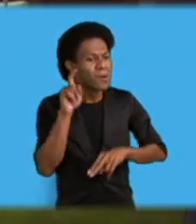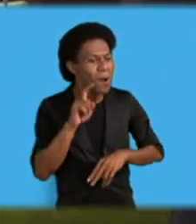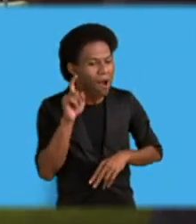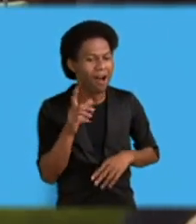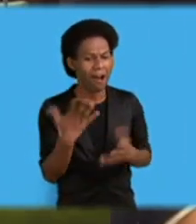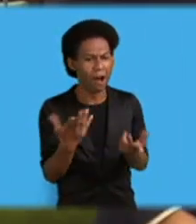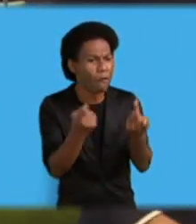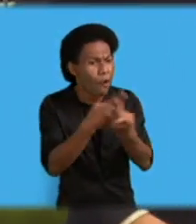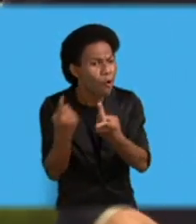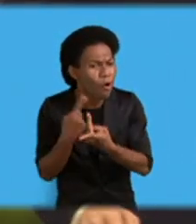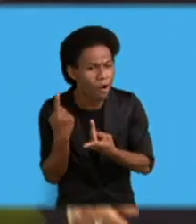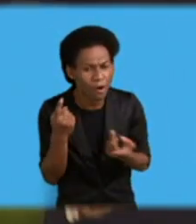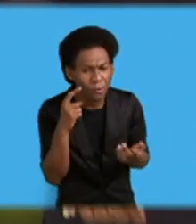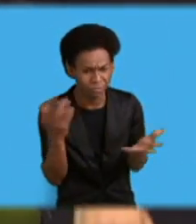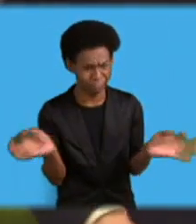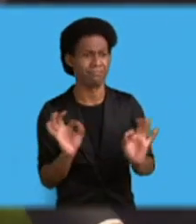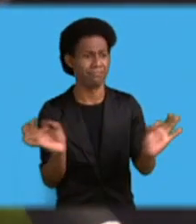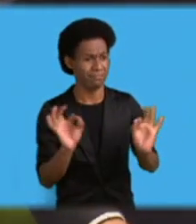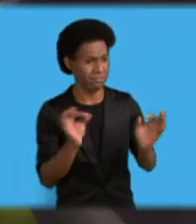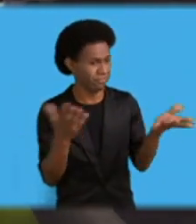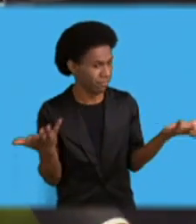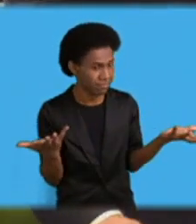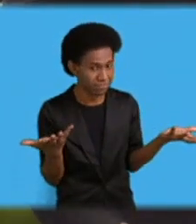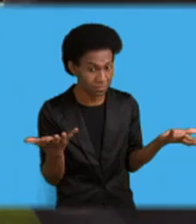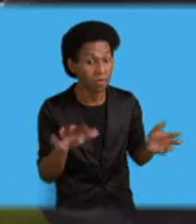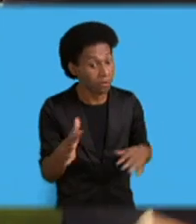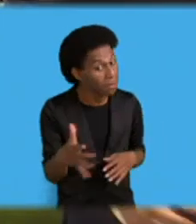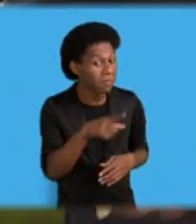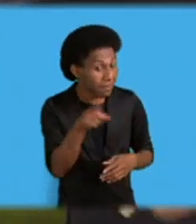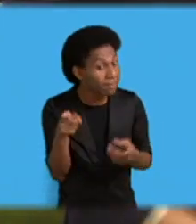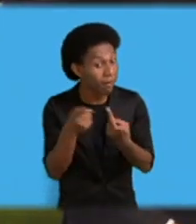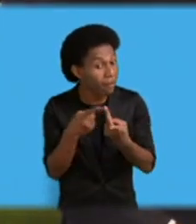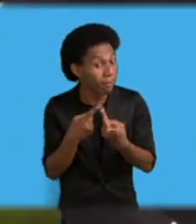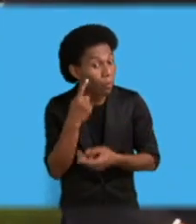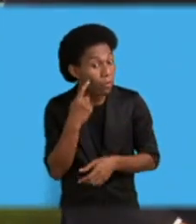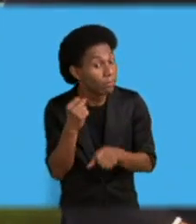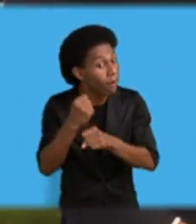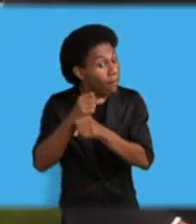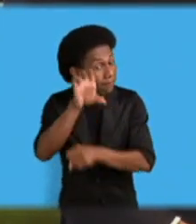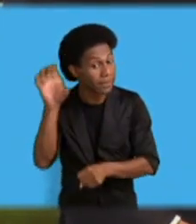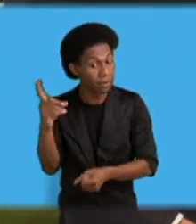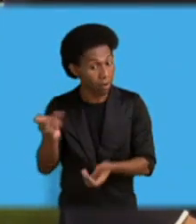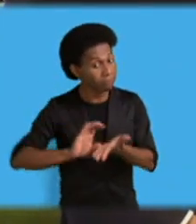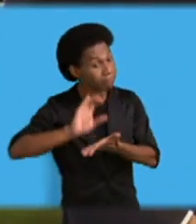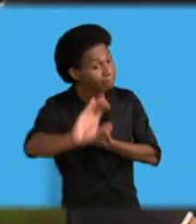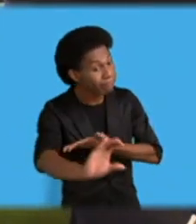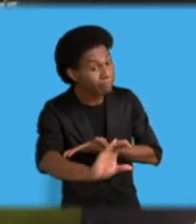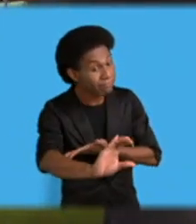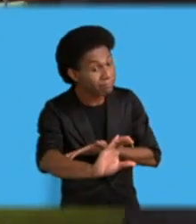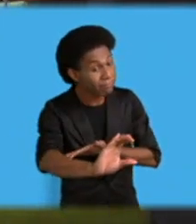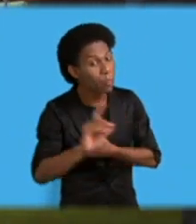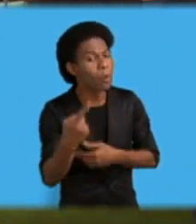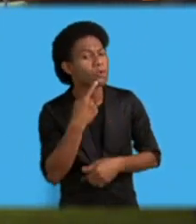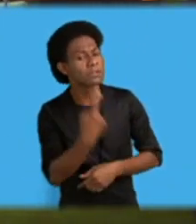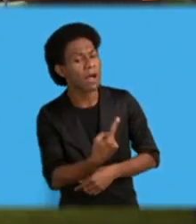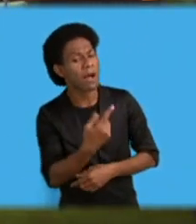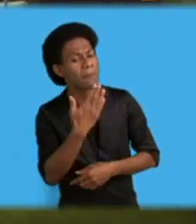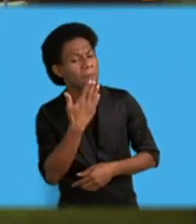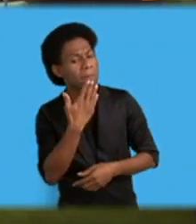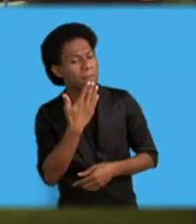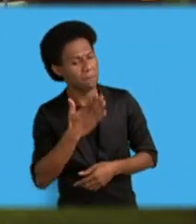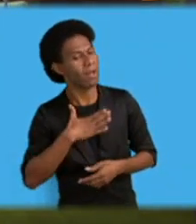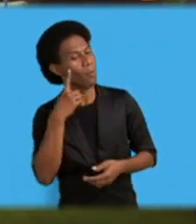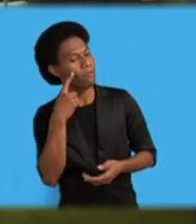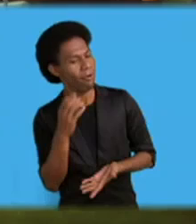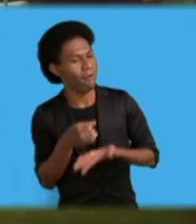Maybe when some other water company gives them some donation, they might go and say, why don't you have this bottle of water on plane? Madam Speaker, the reality is